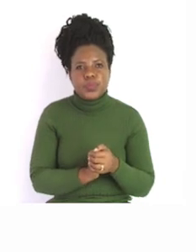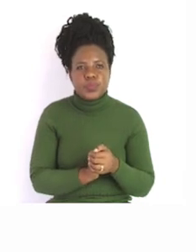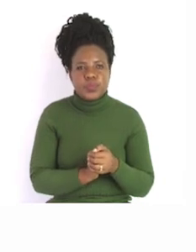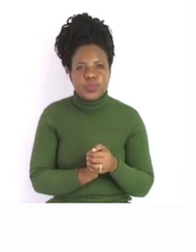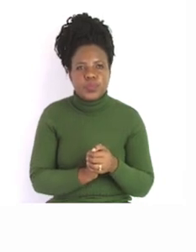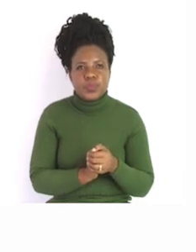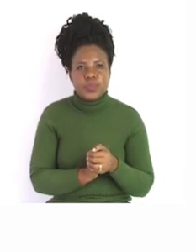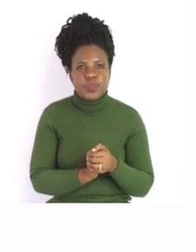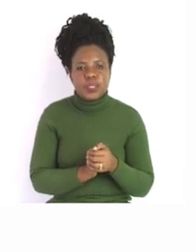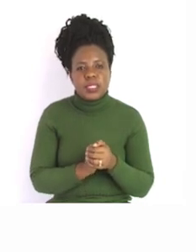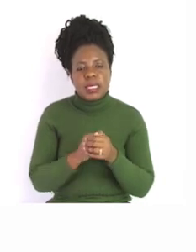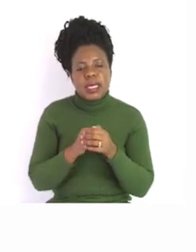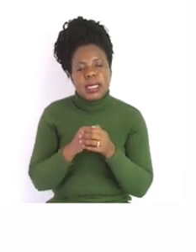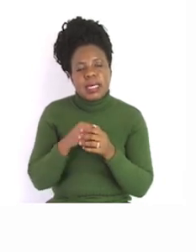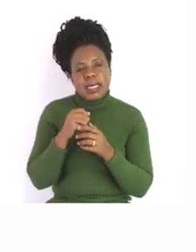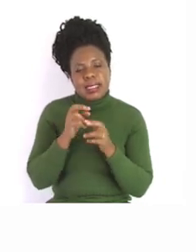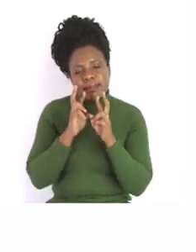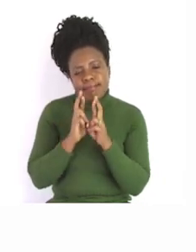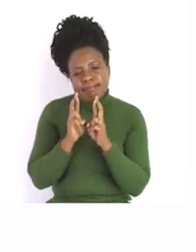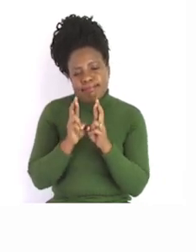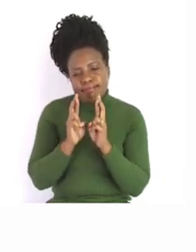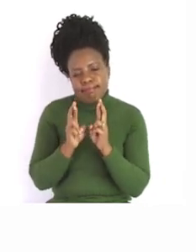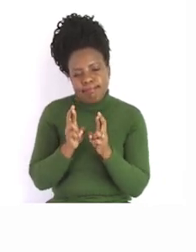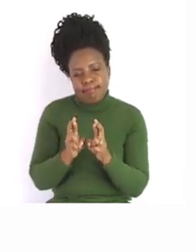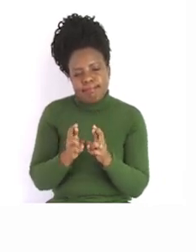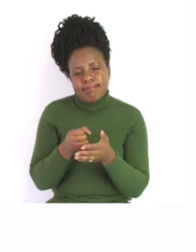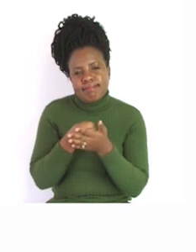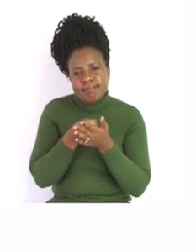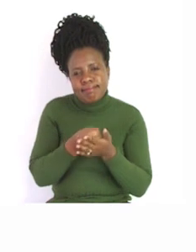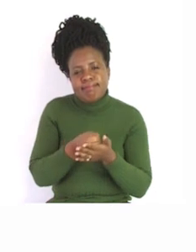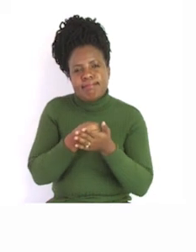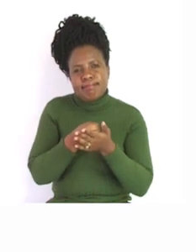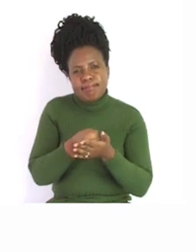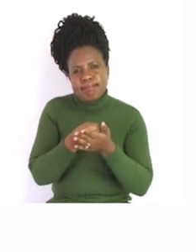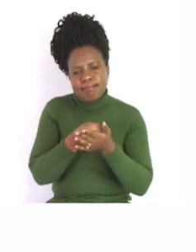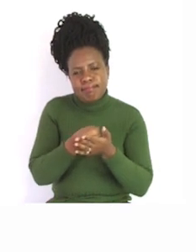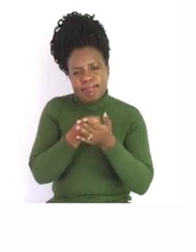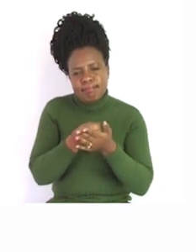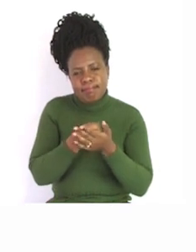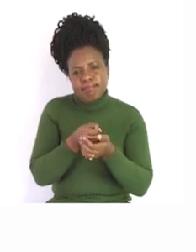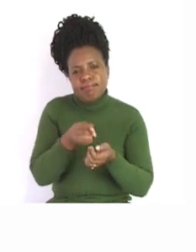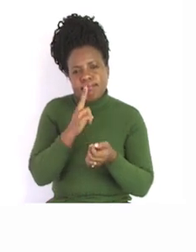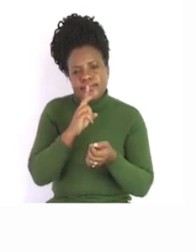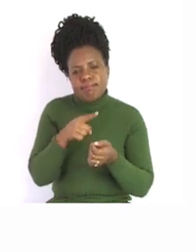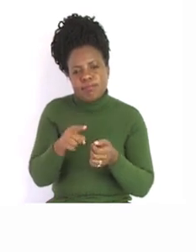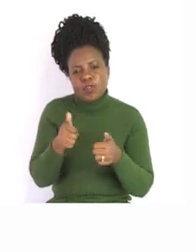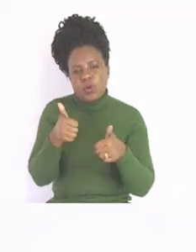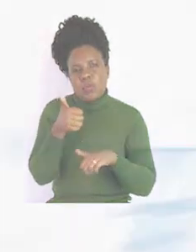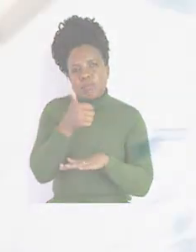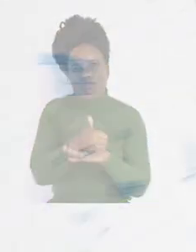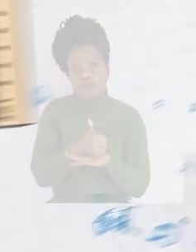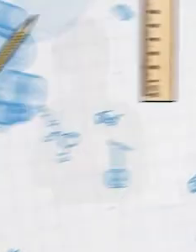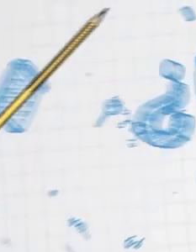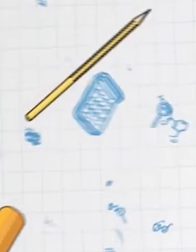in you that you'll be able to do your best, and not only to do your best, but to get it correct. So good luck and all the best.